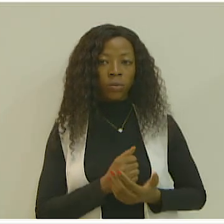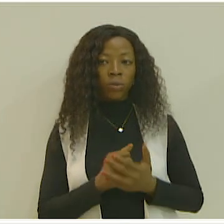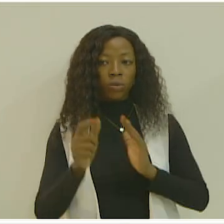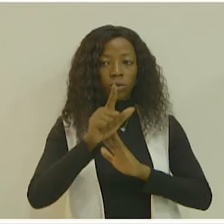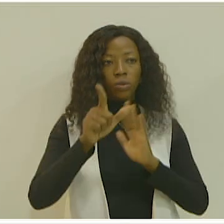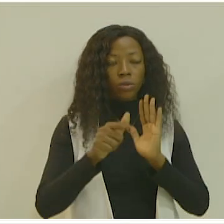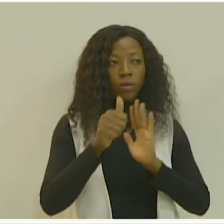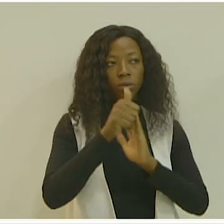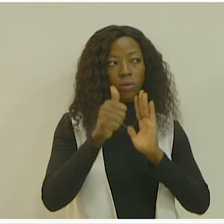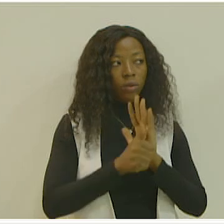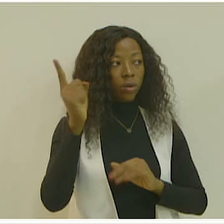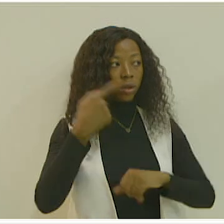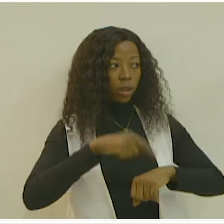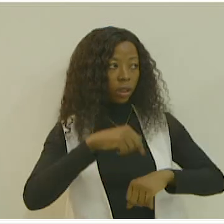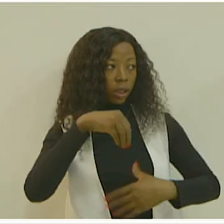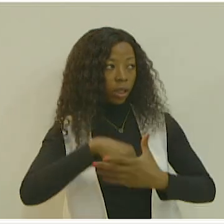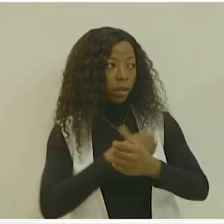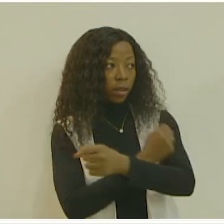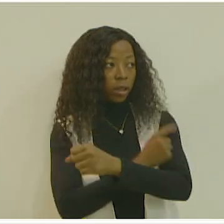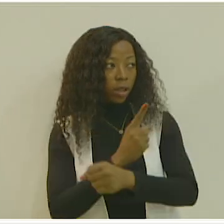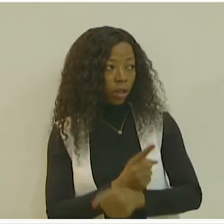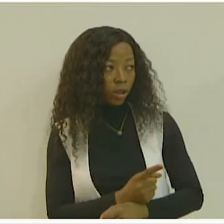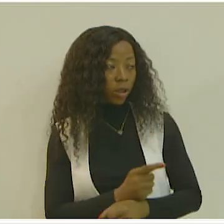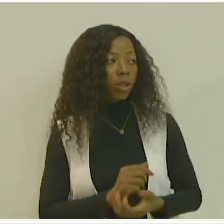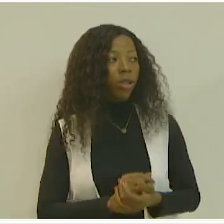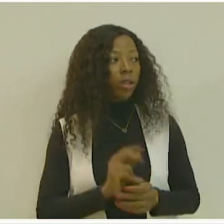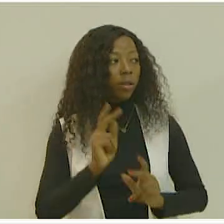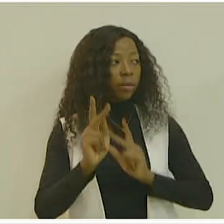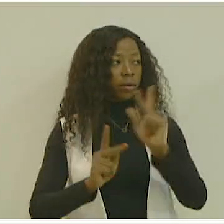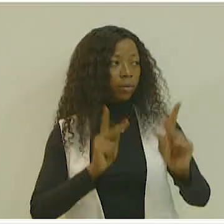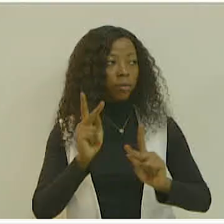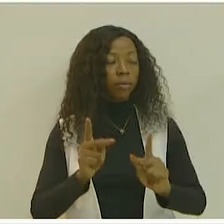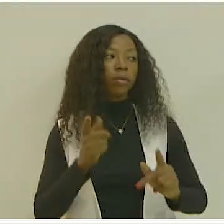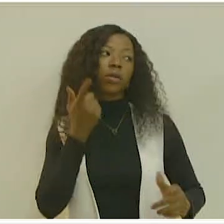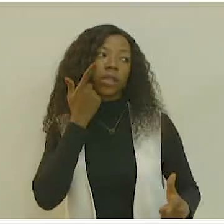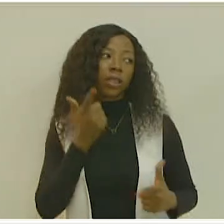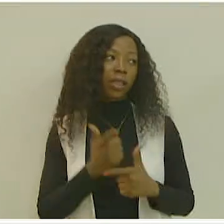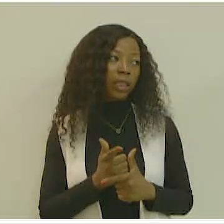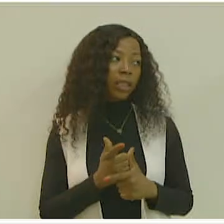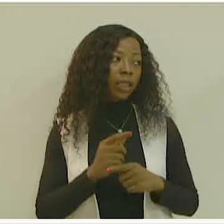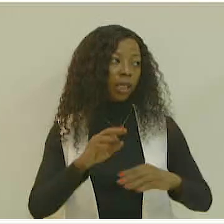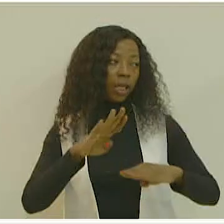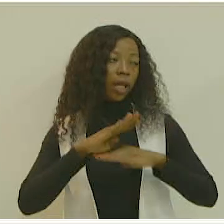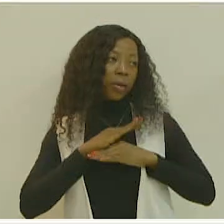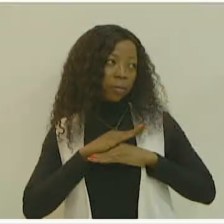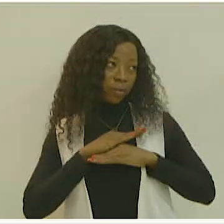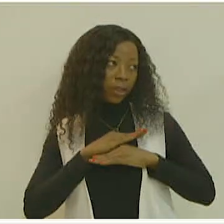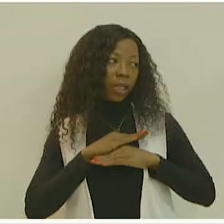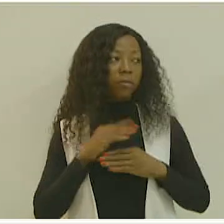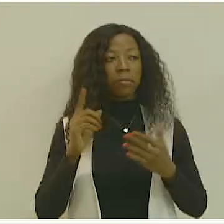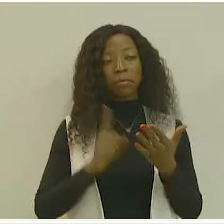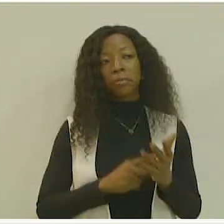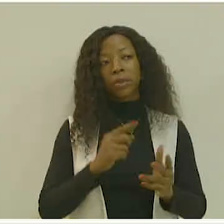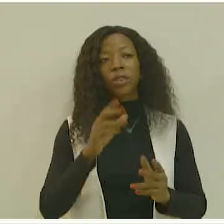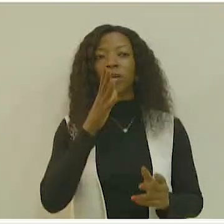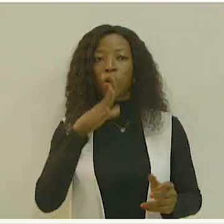make for the very first time in this country. We insisted on comfortable small students that get meaningful political representation across age in the House.